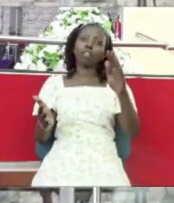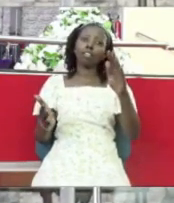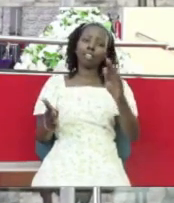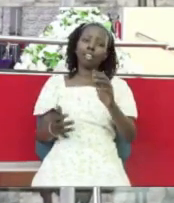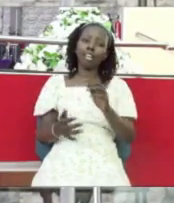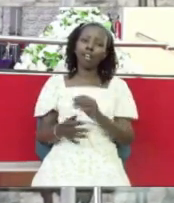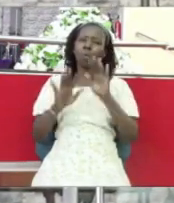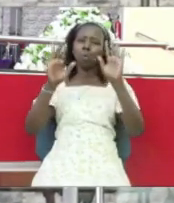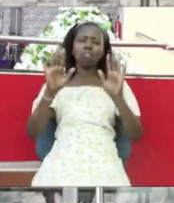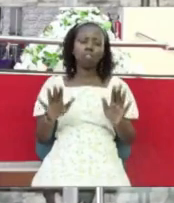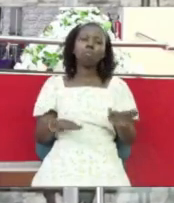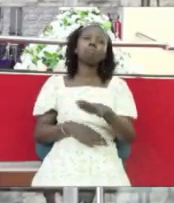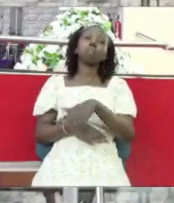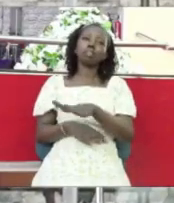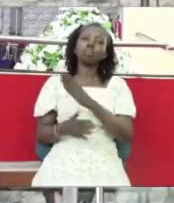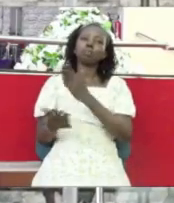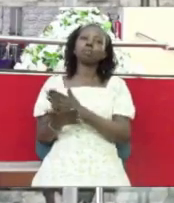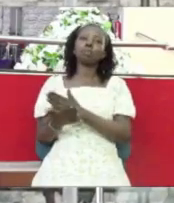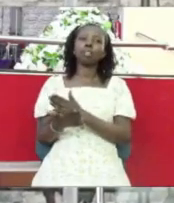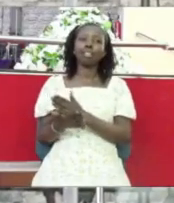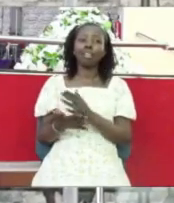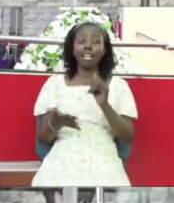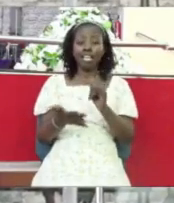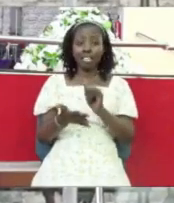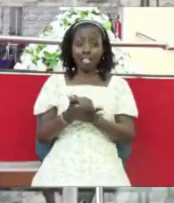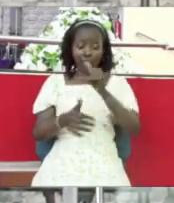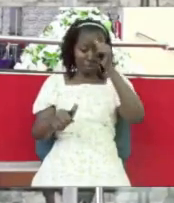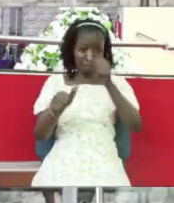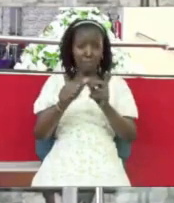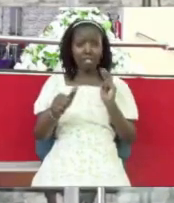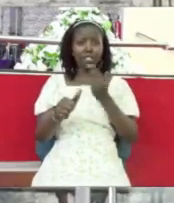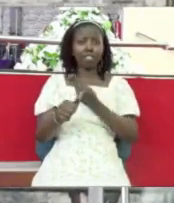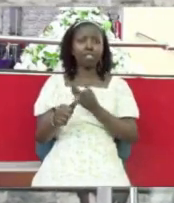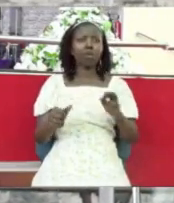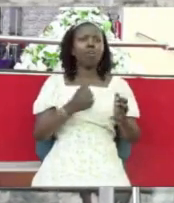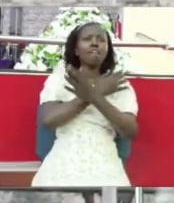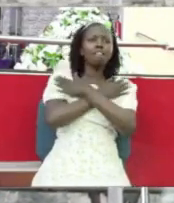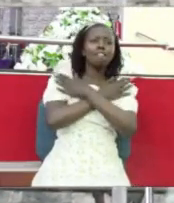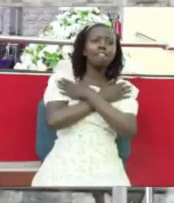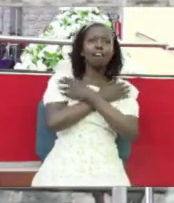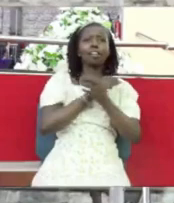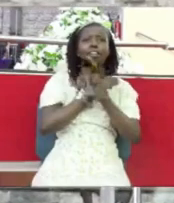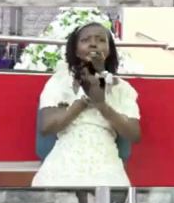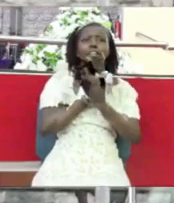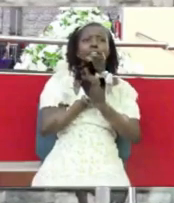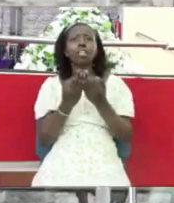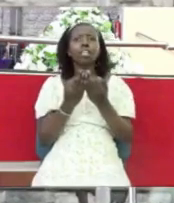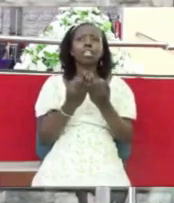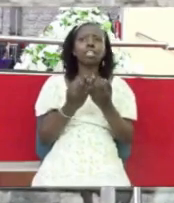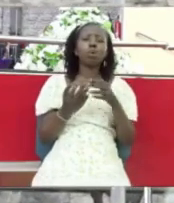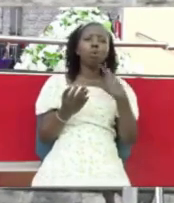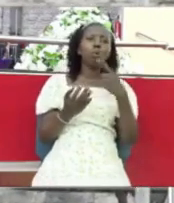place. Hapo ni mahali pazuri. And that reminds us of our friends and loved ones who have passed on because they were attacked by